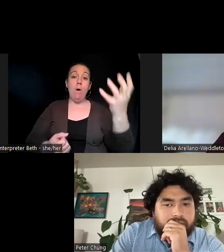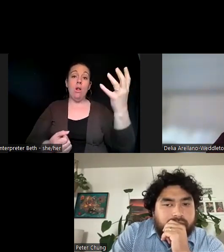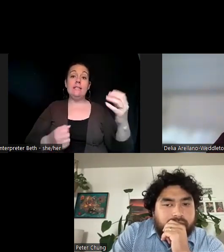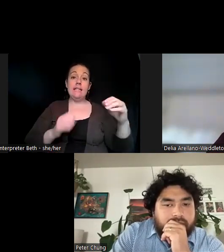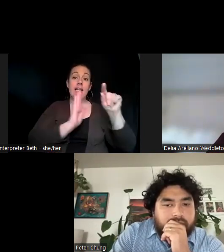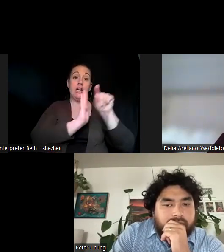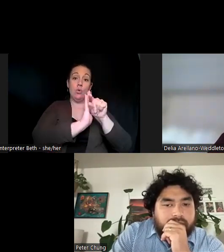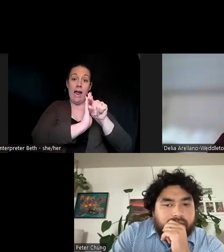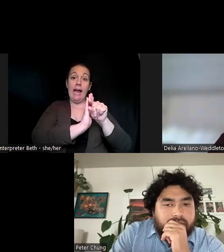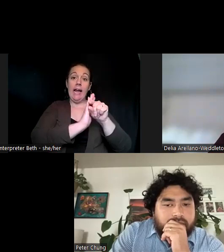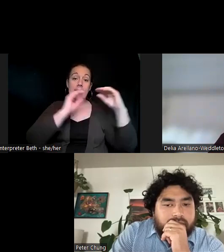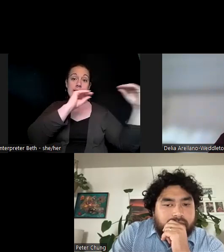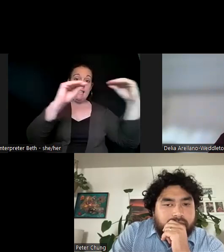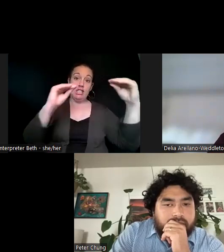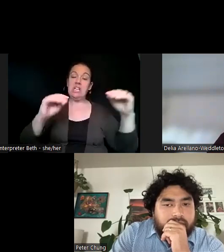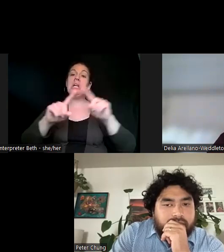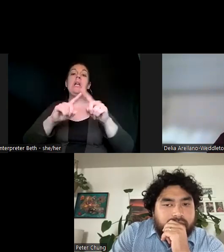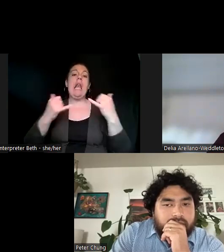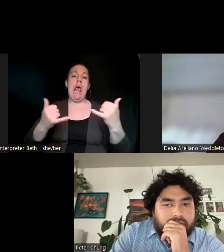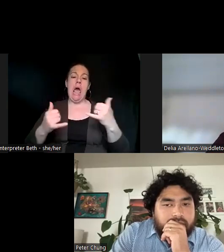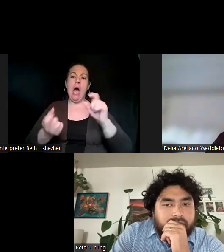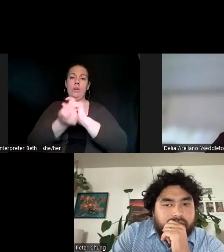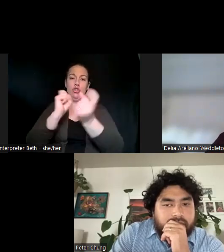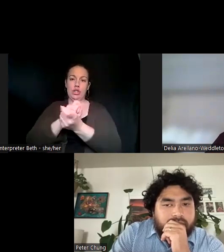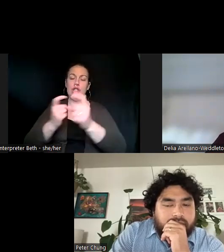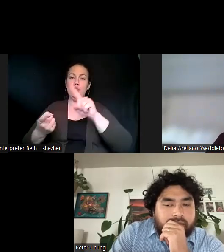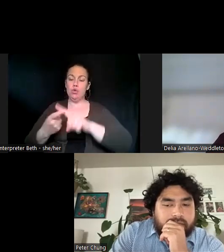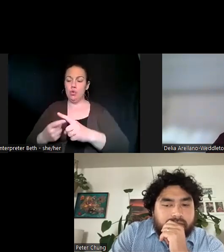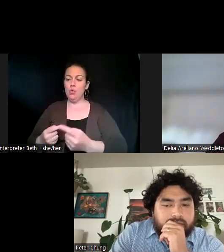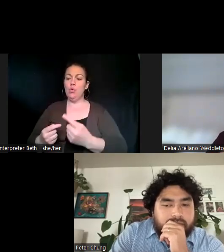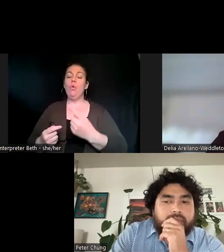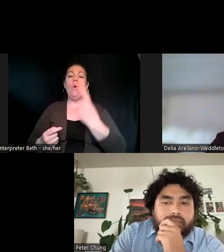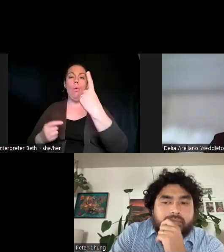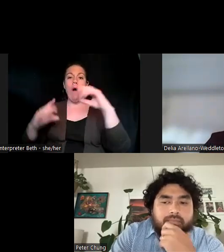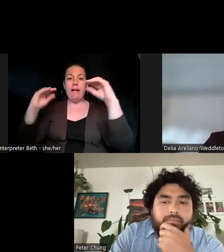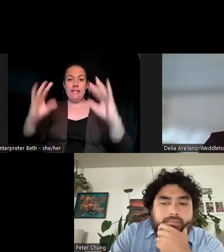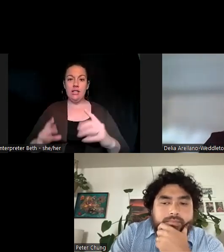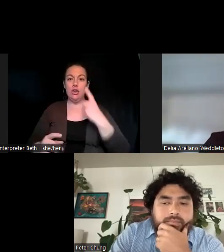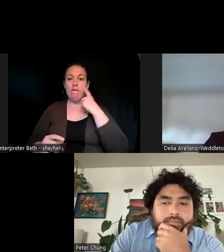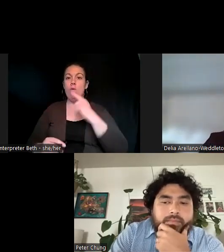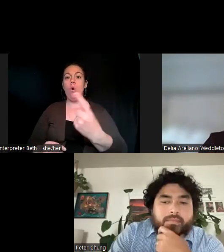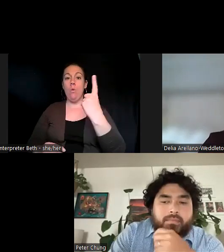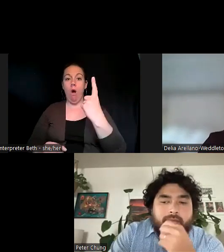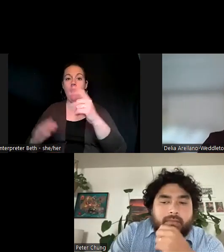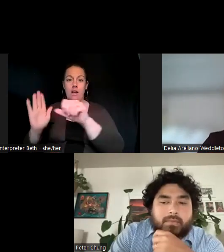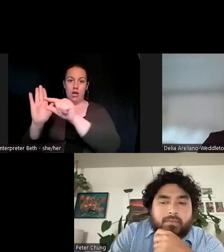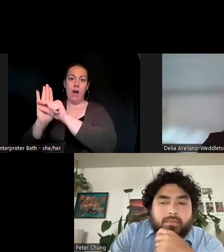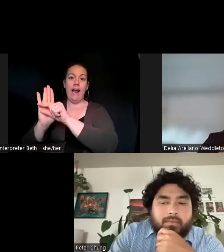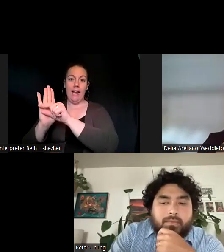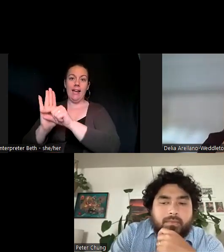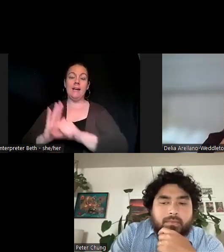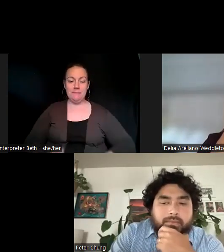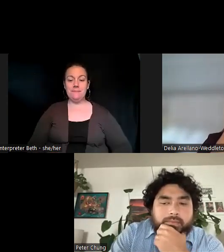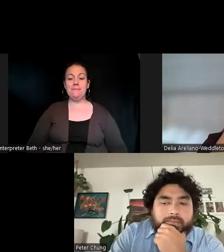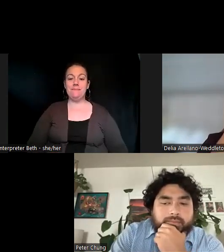to have smaller staff class sizes and make a larger impact there. Thank you. I'm going to move to